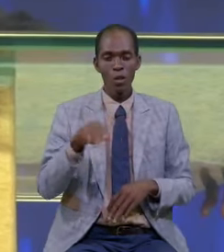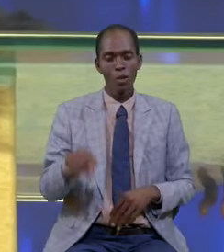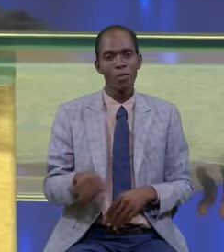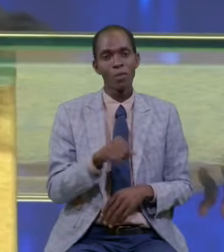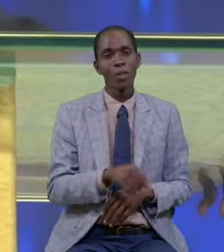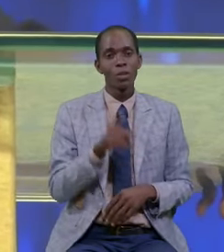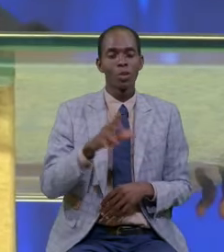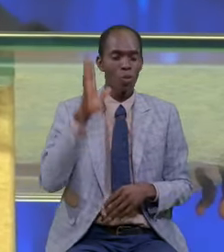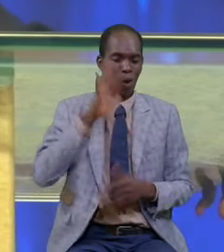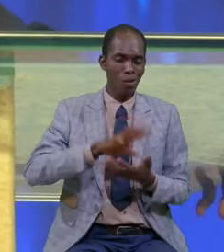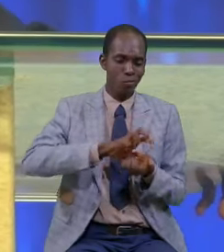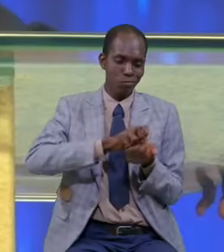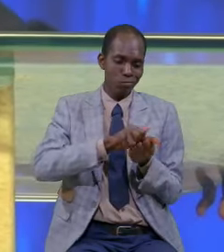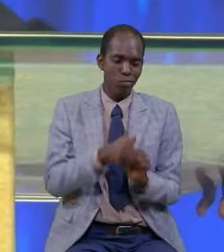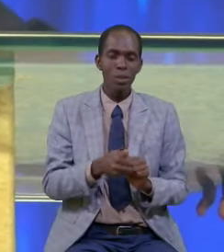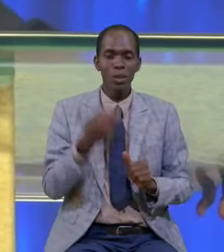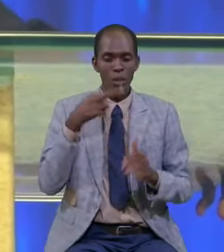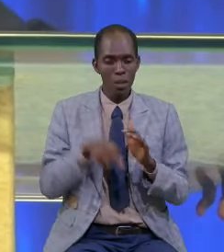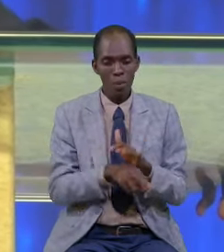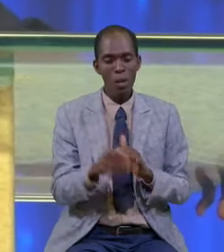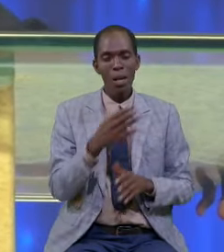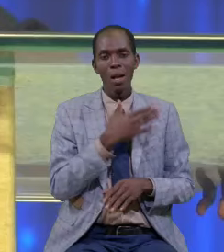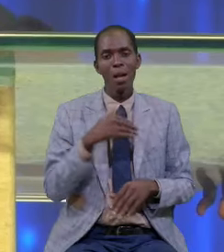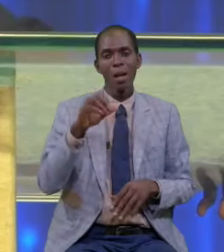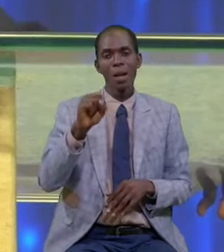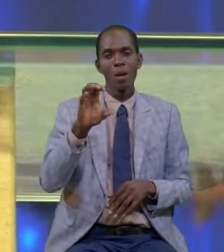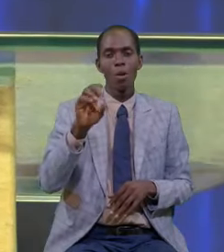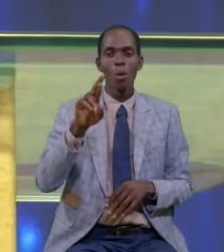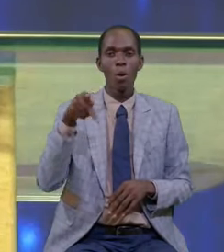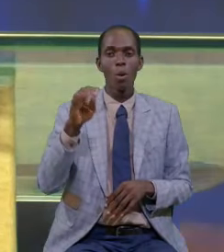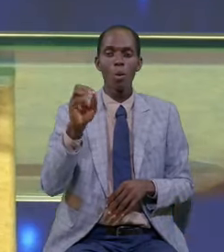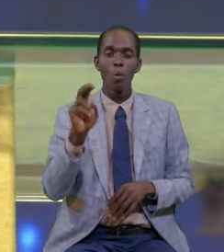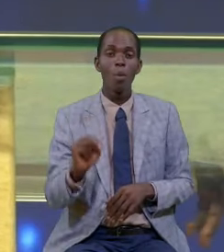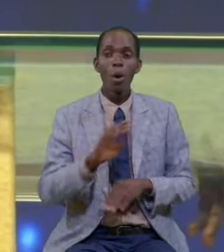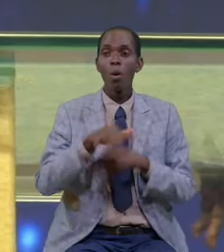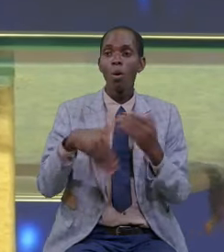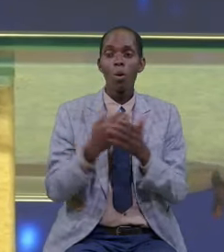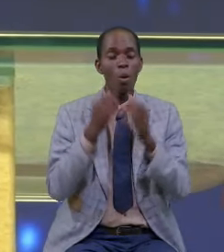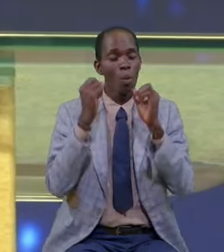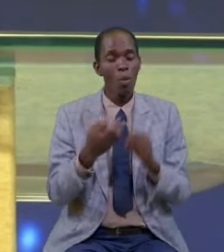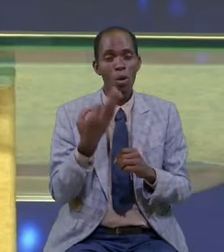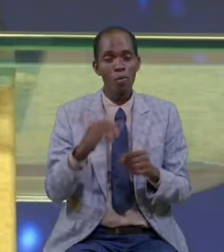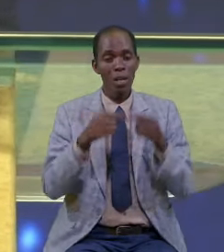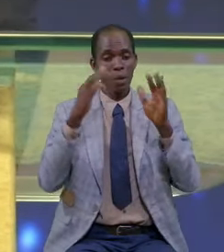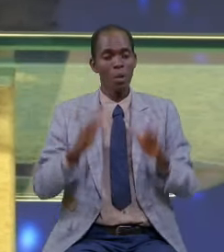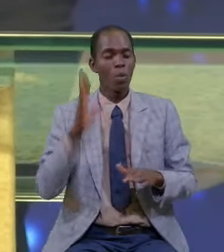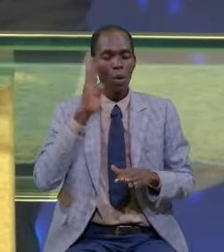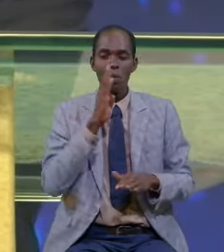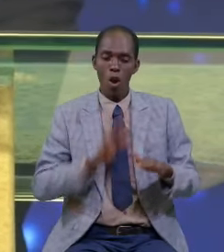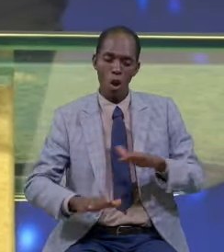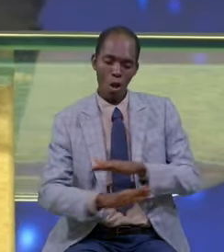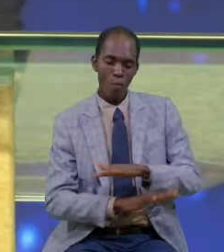on serpents and scorpions. All the powers of the enemies will be under your feet. And as